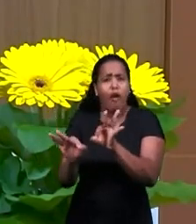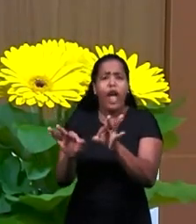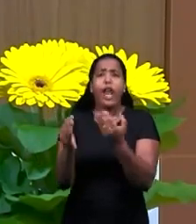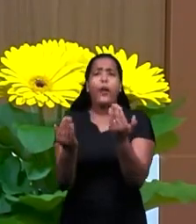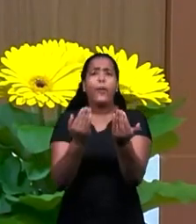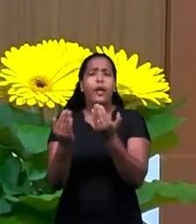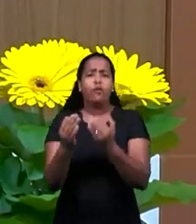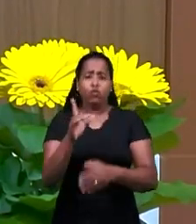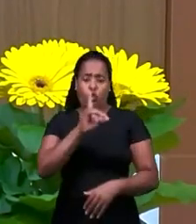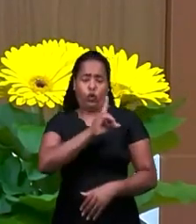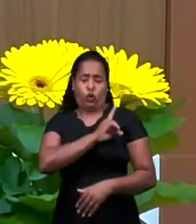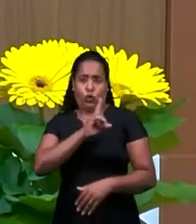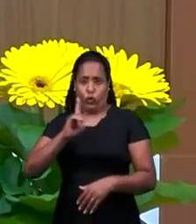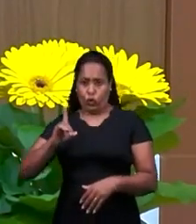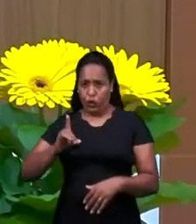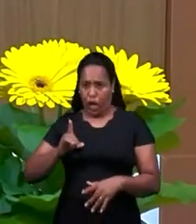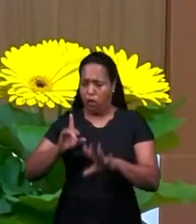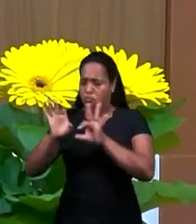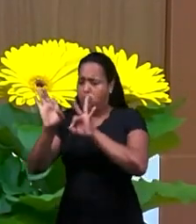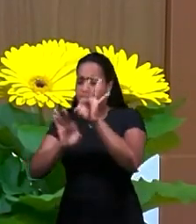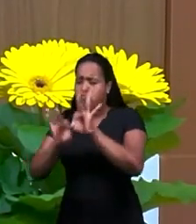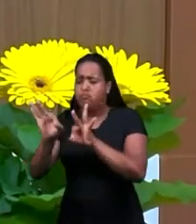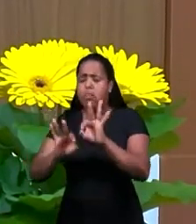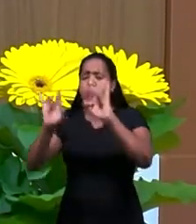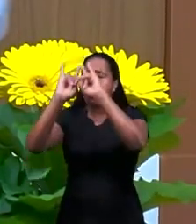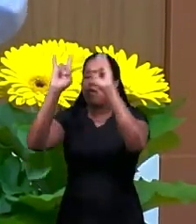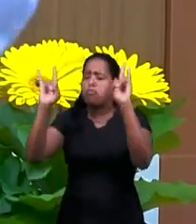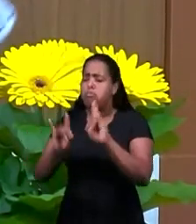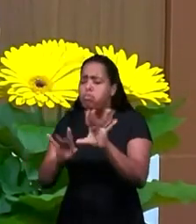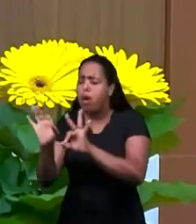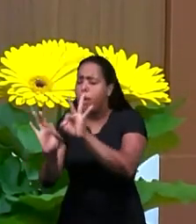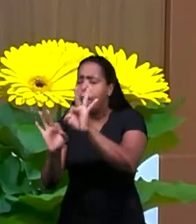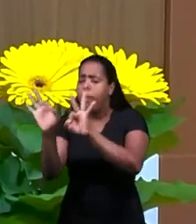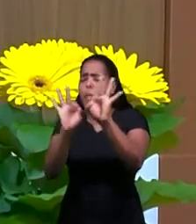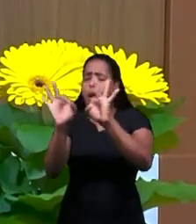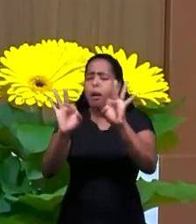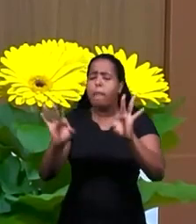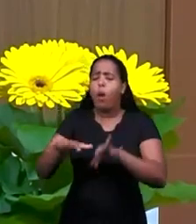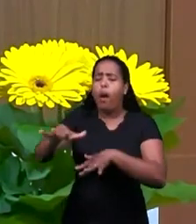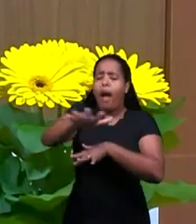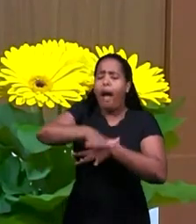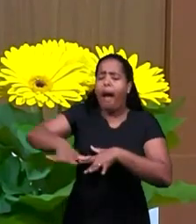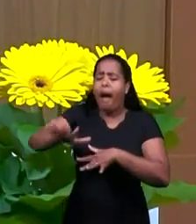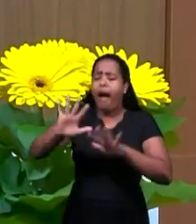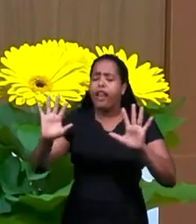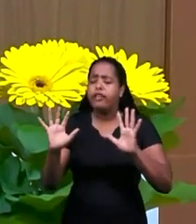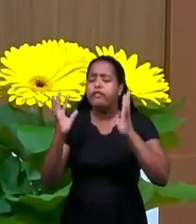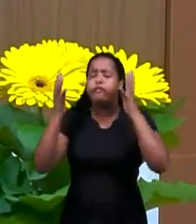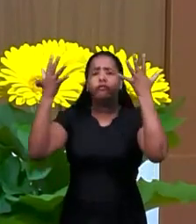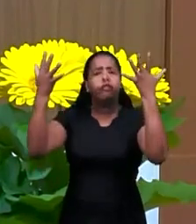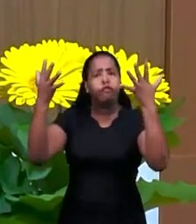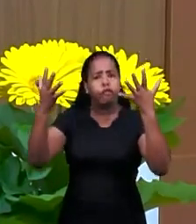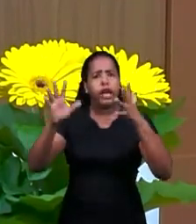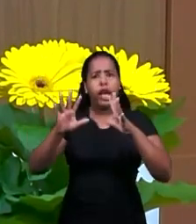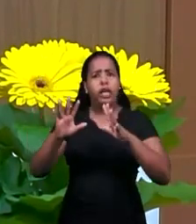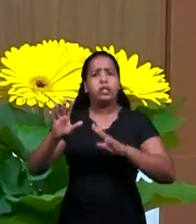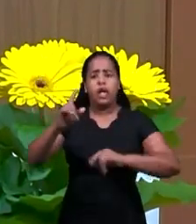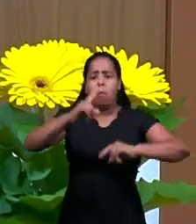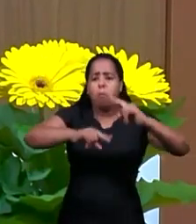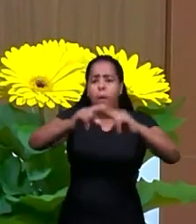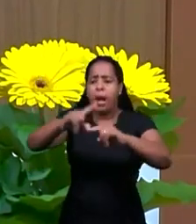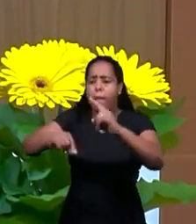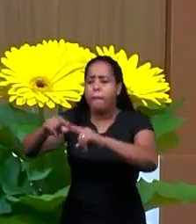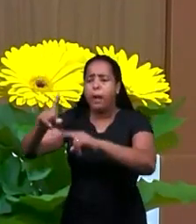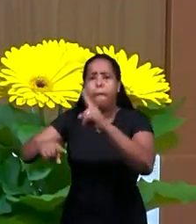like the deacons. They prepared the temple and all the ceremony of the temple. The material